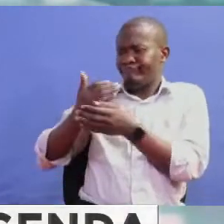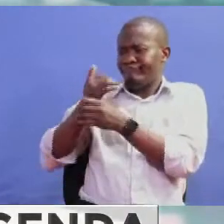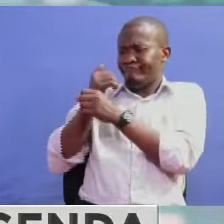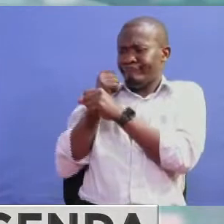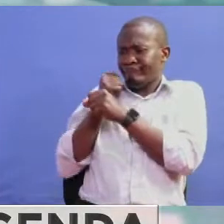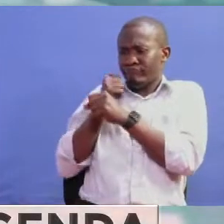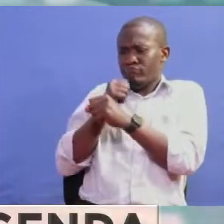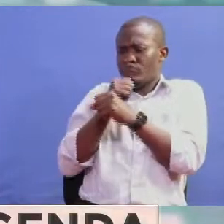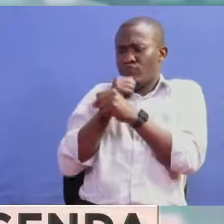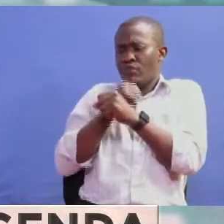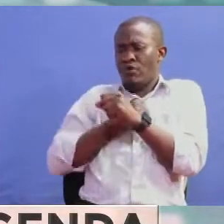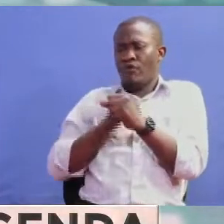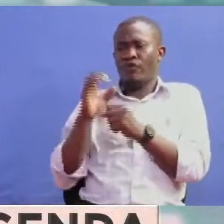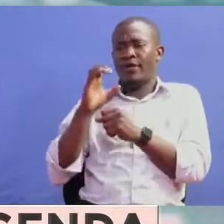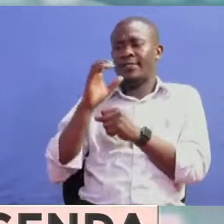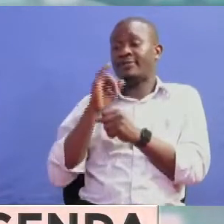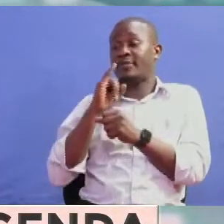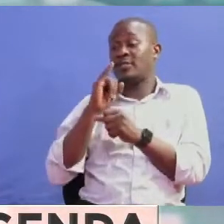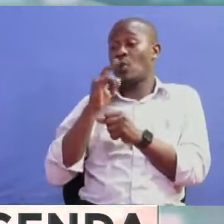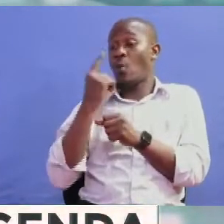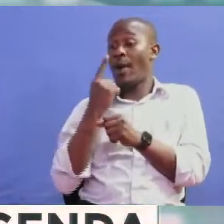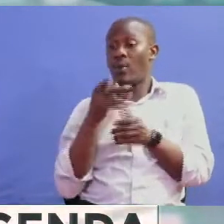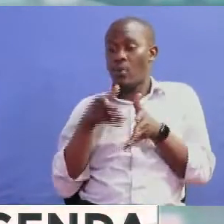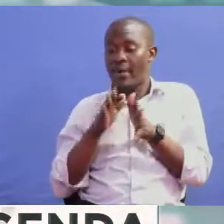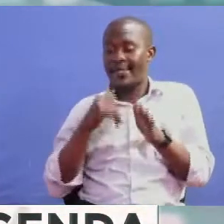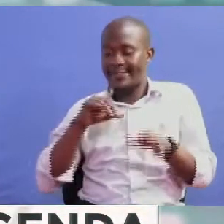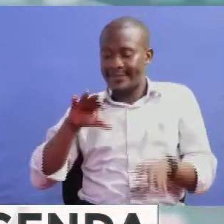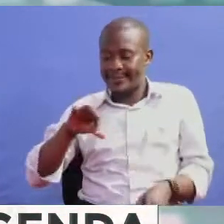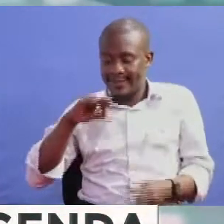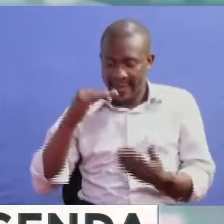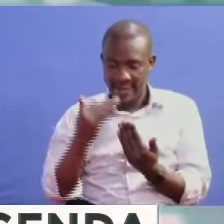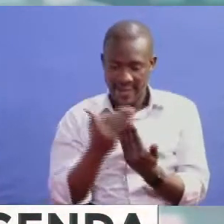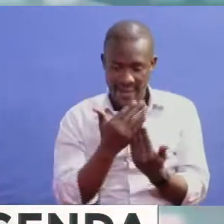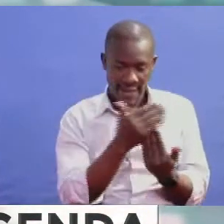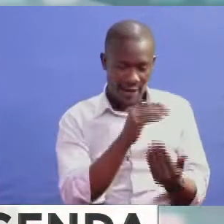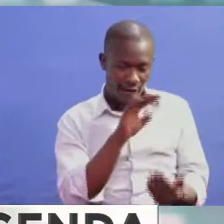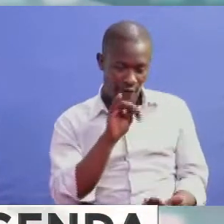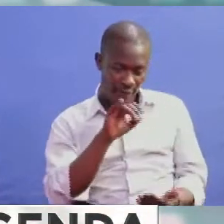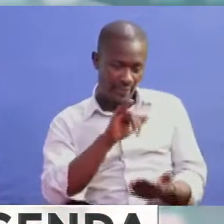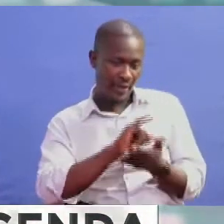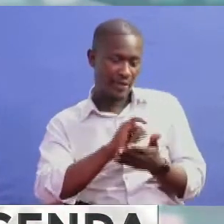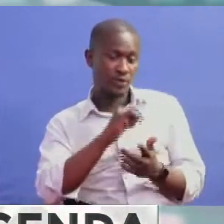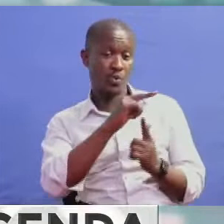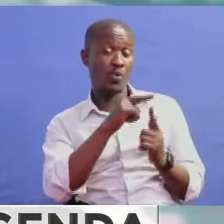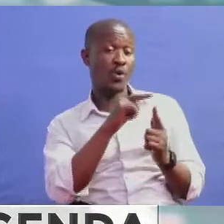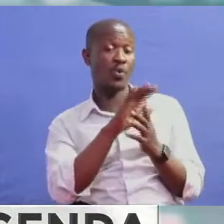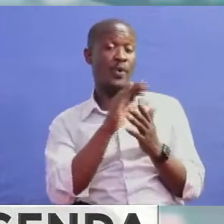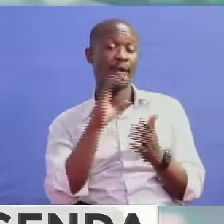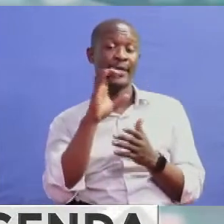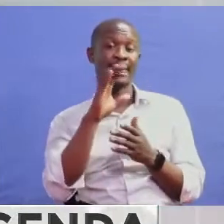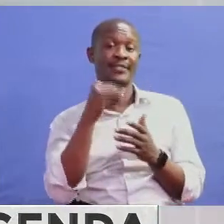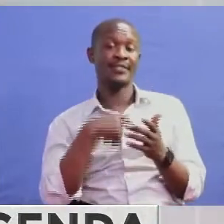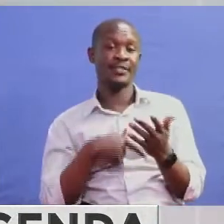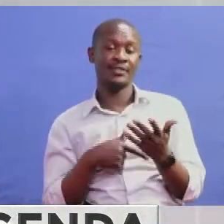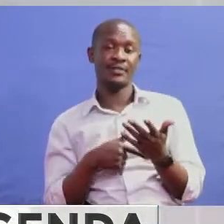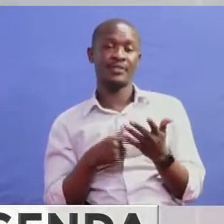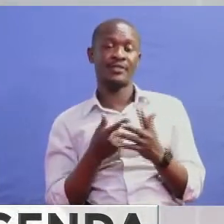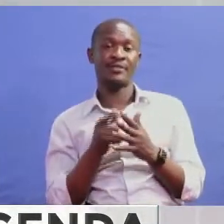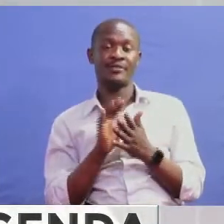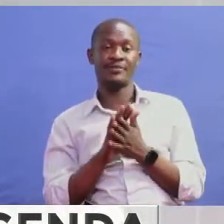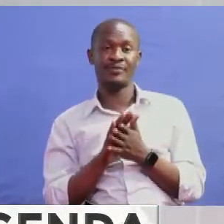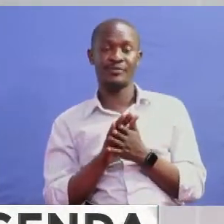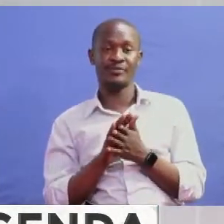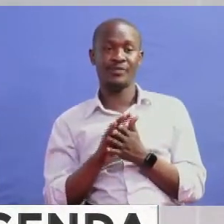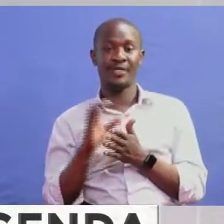And one of the way of protecting your customer is to taking care of them. And that's when customer care began. Taking care